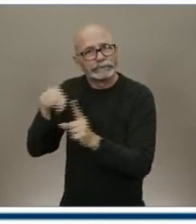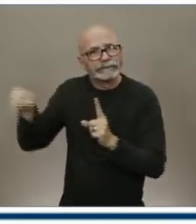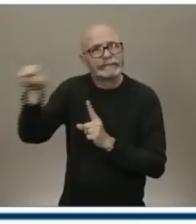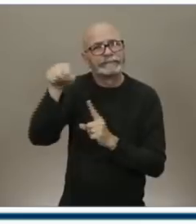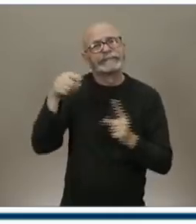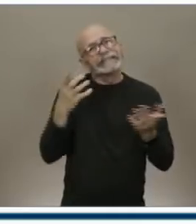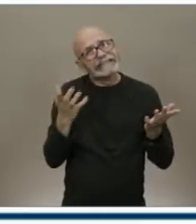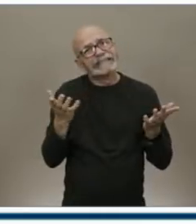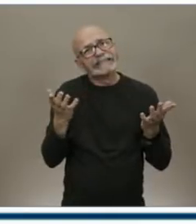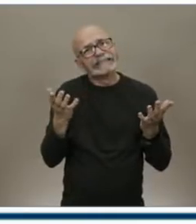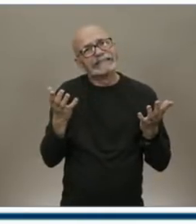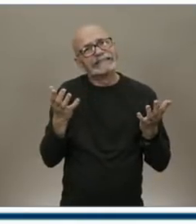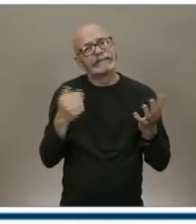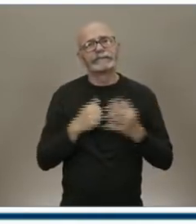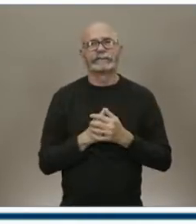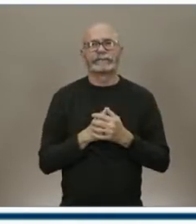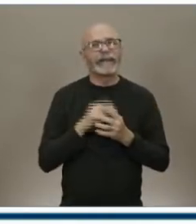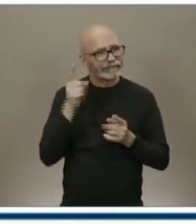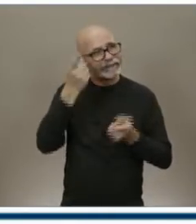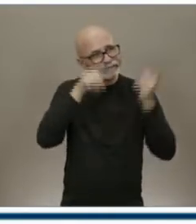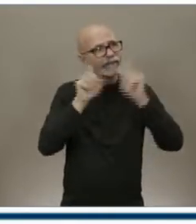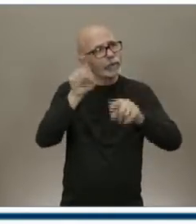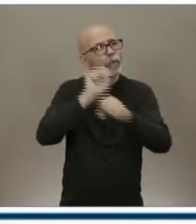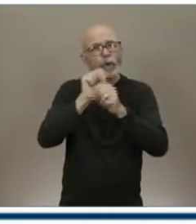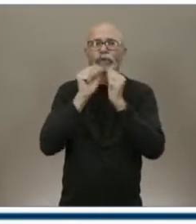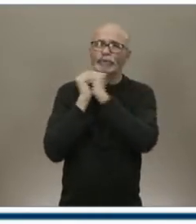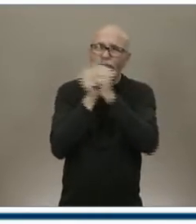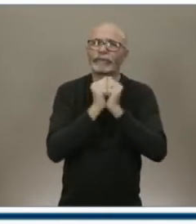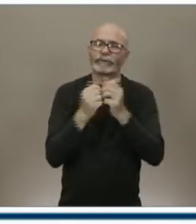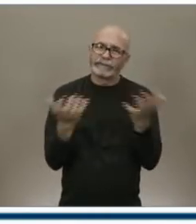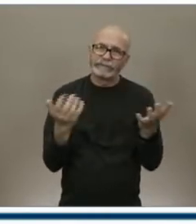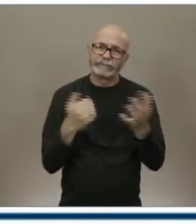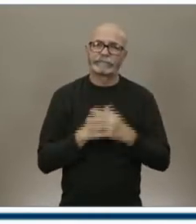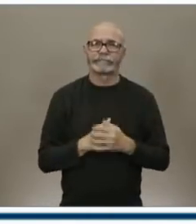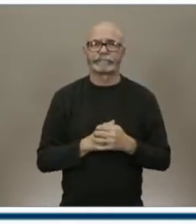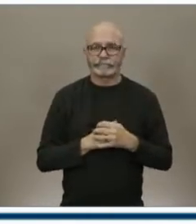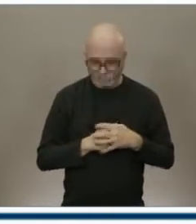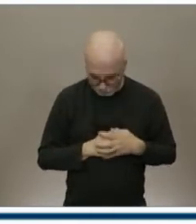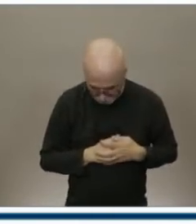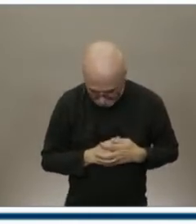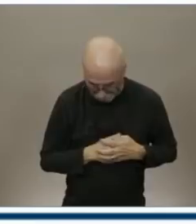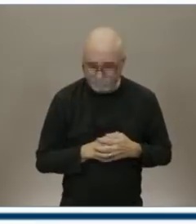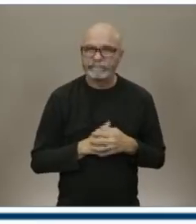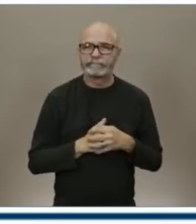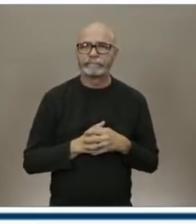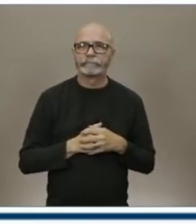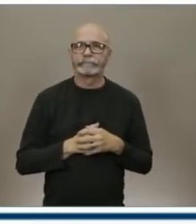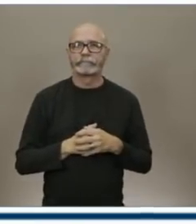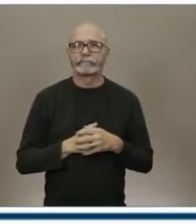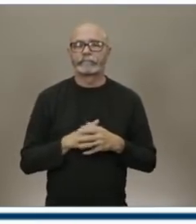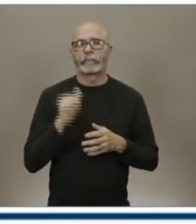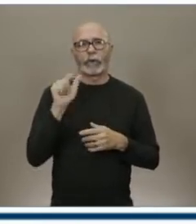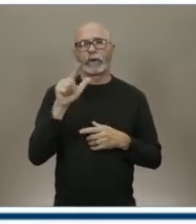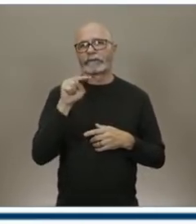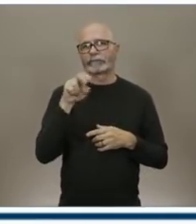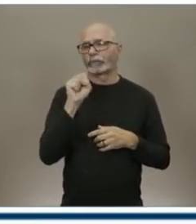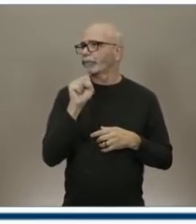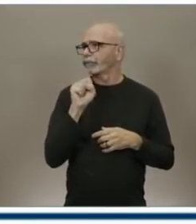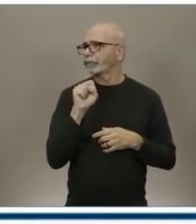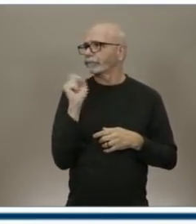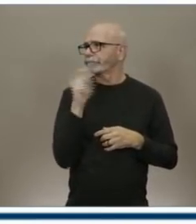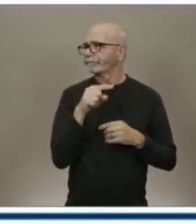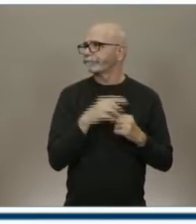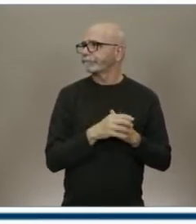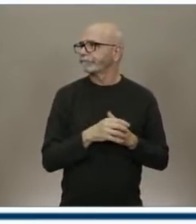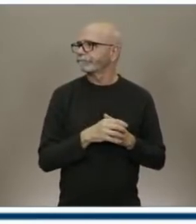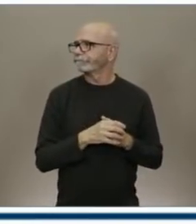Next, we'll go to Lindsay Armstrong from allnovascotia.com. Go ahead, Lindsay. Thank you. Premier, recognizing the necessity for